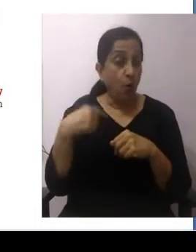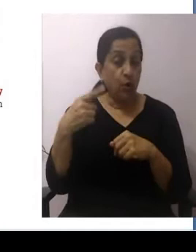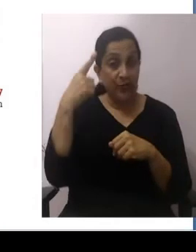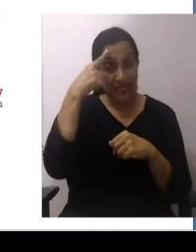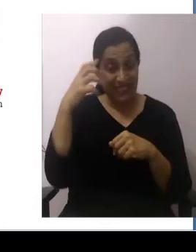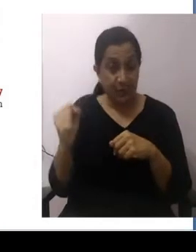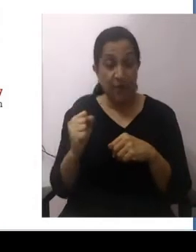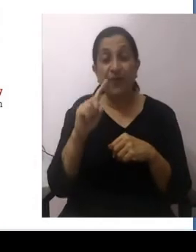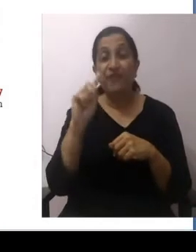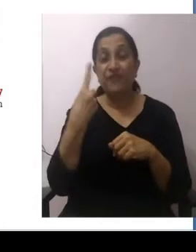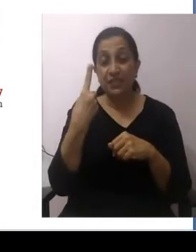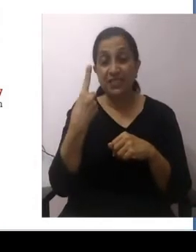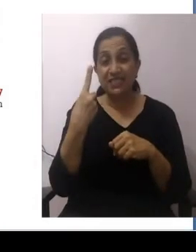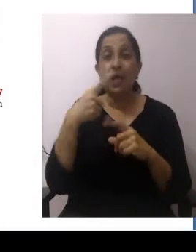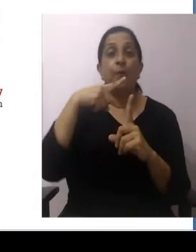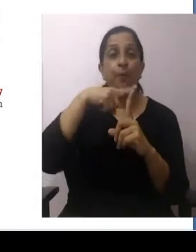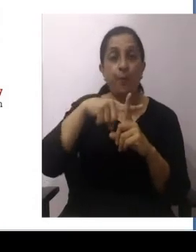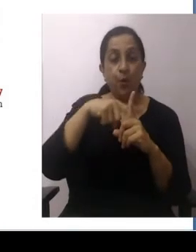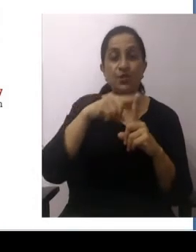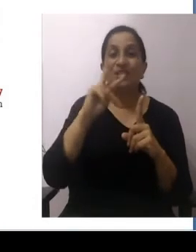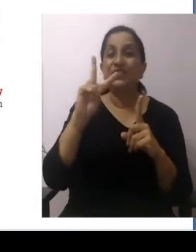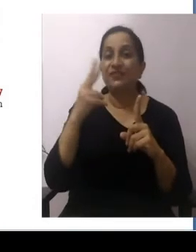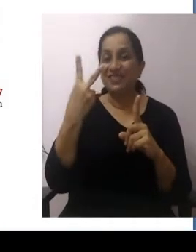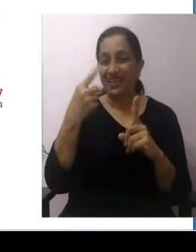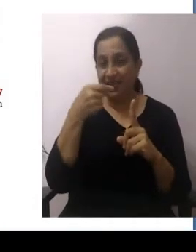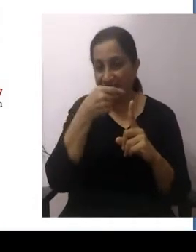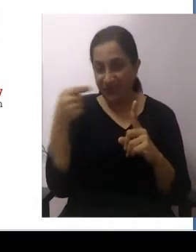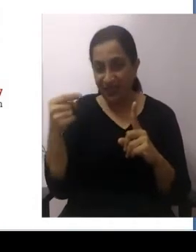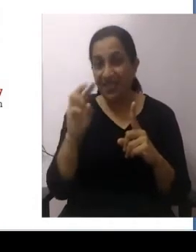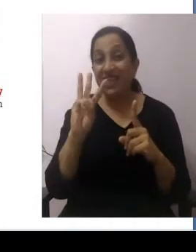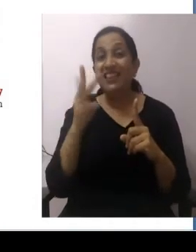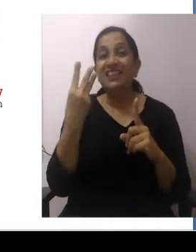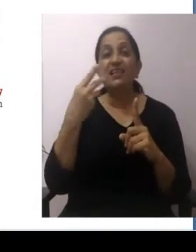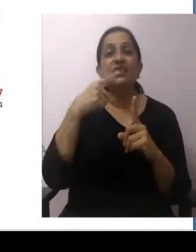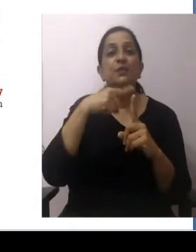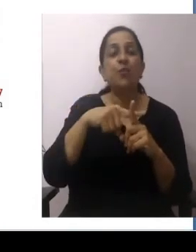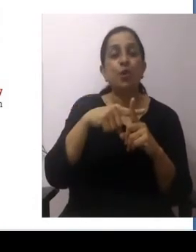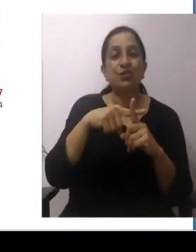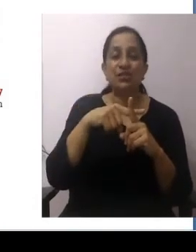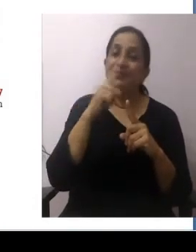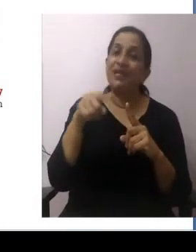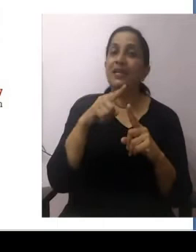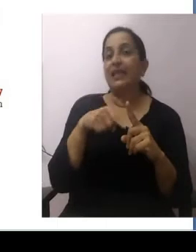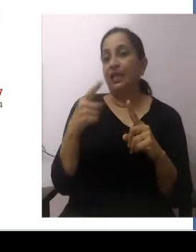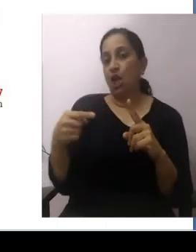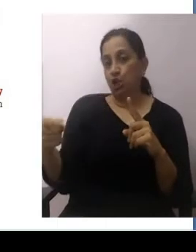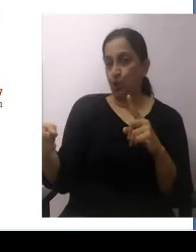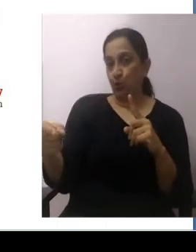is positive, second one is negative, third one is positive, like that.